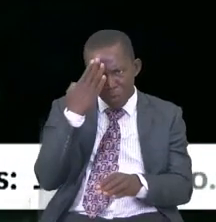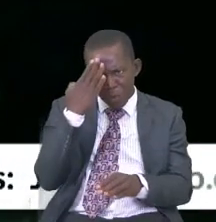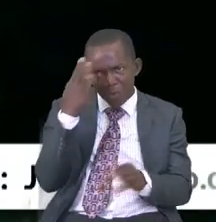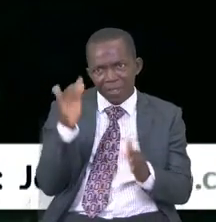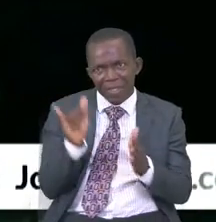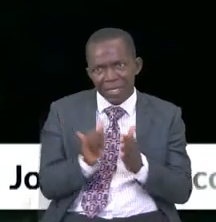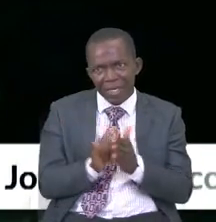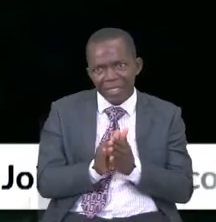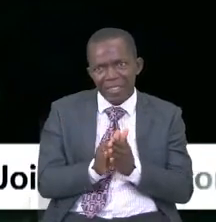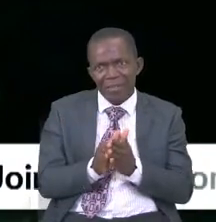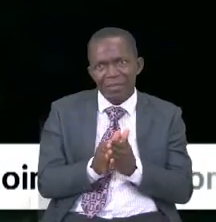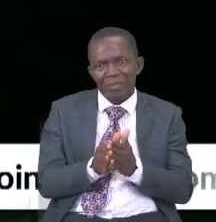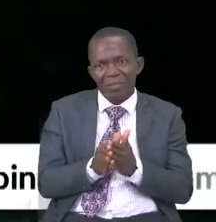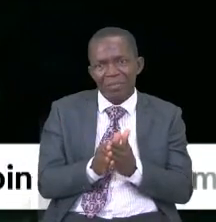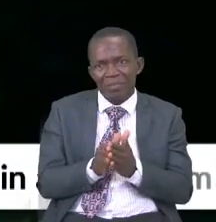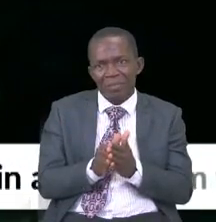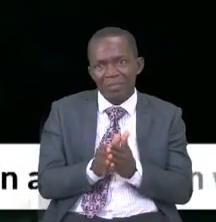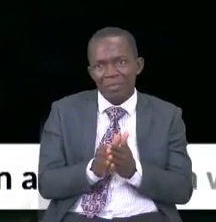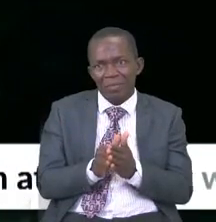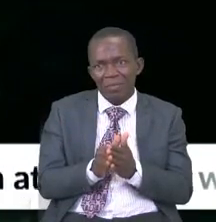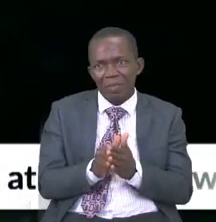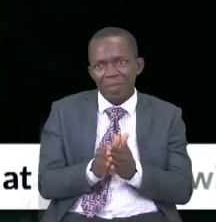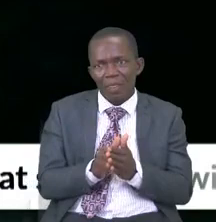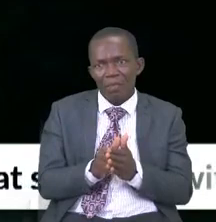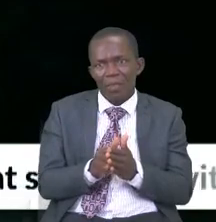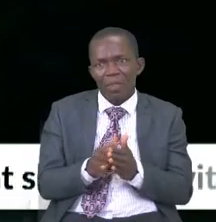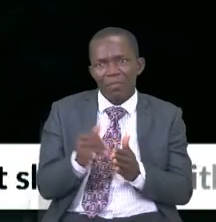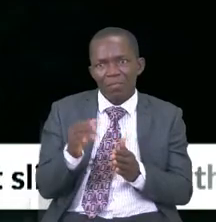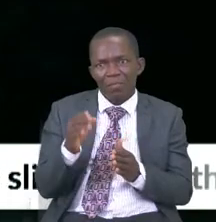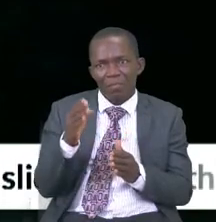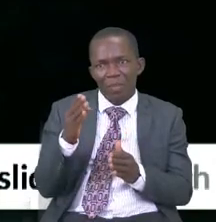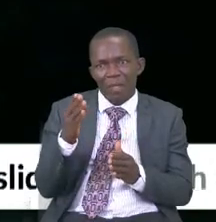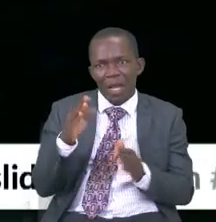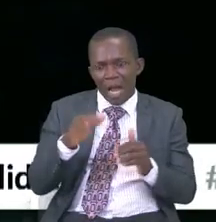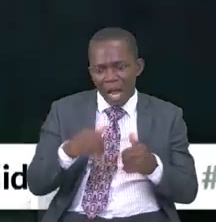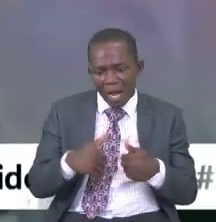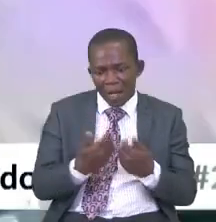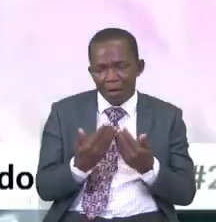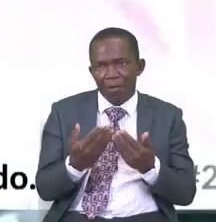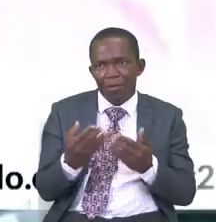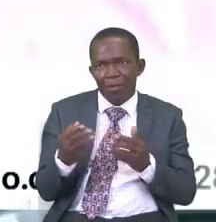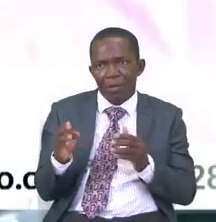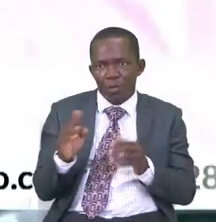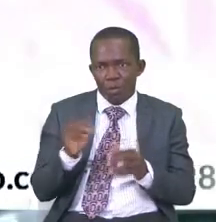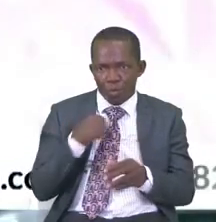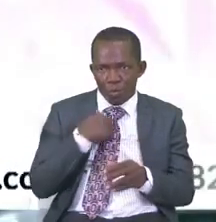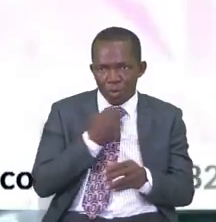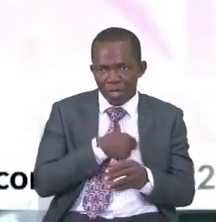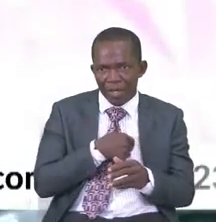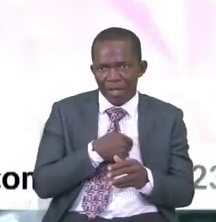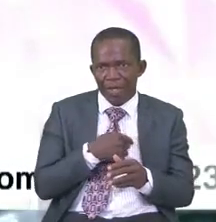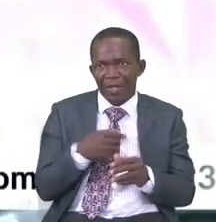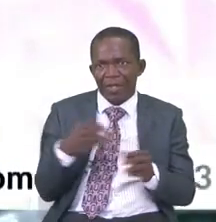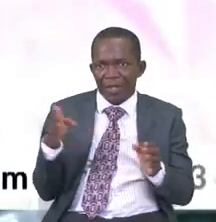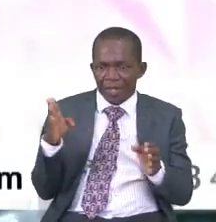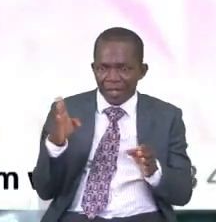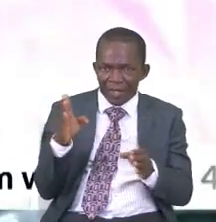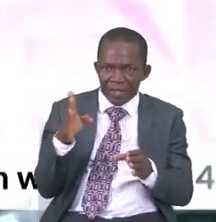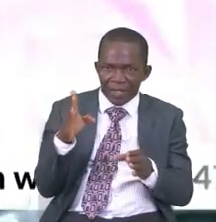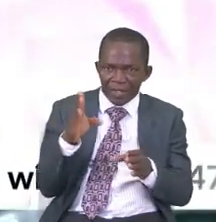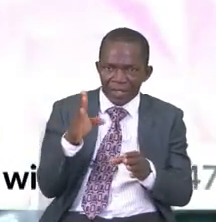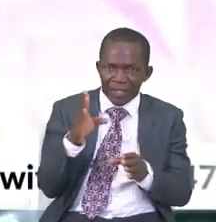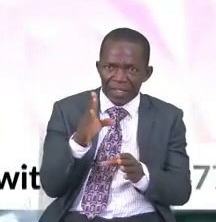there are think tanks that are saying, okay, hang on a second, everyone. How can we get this